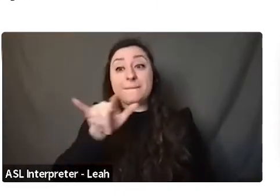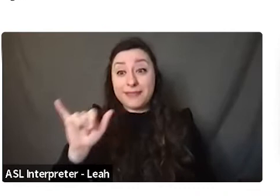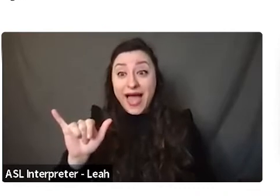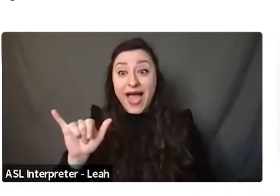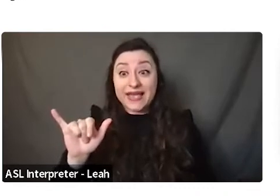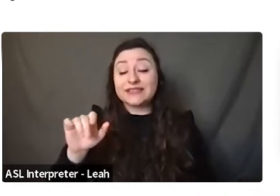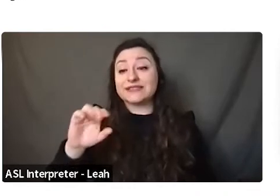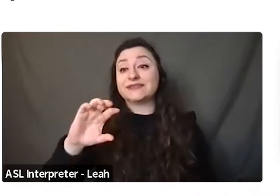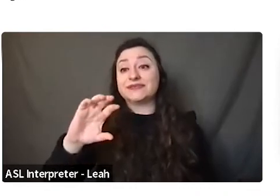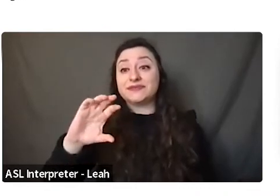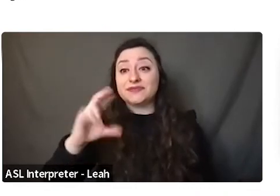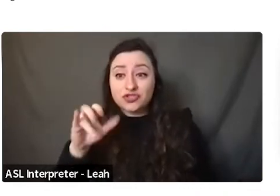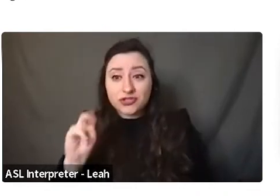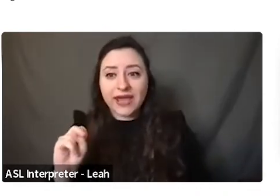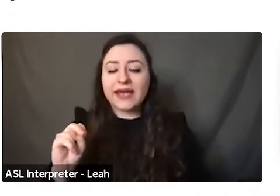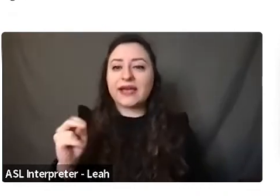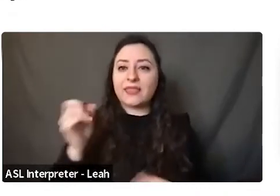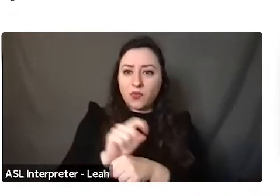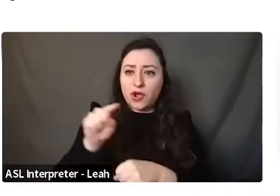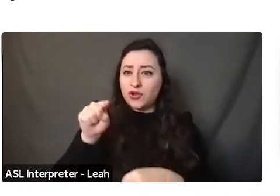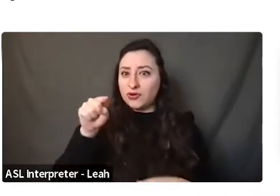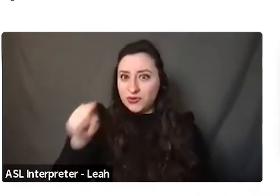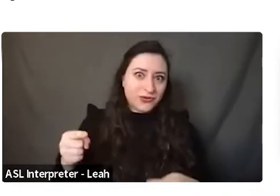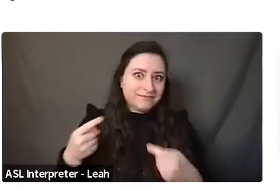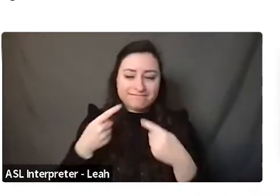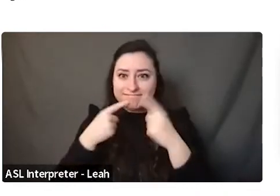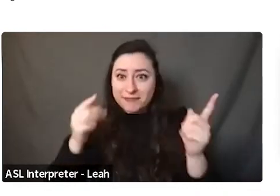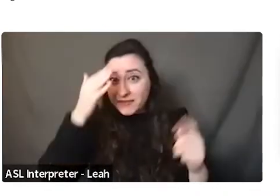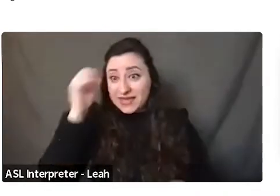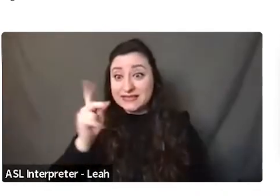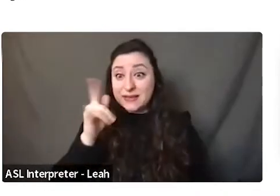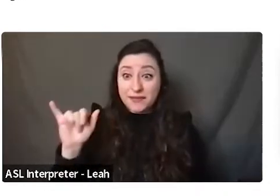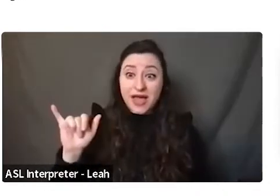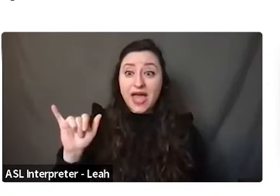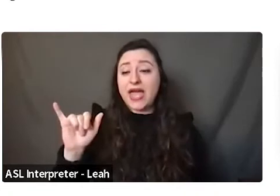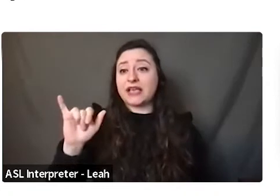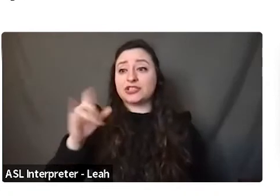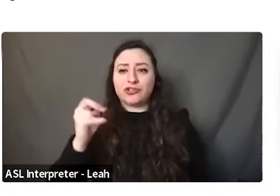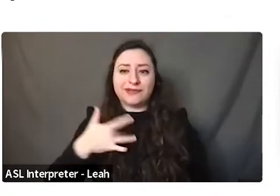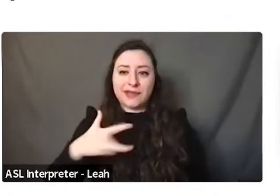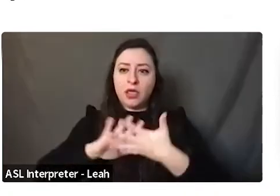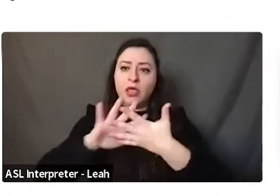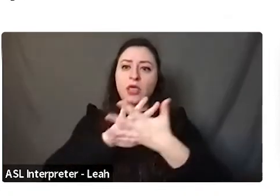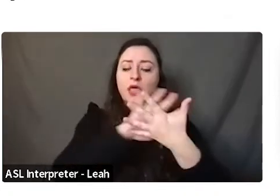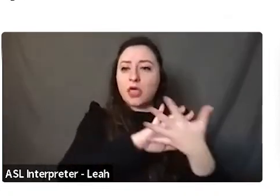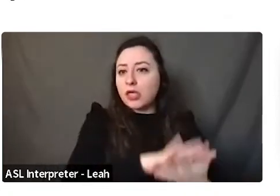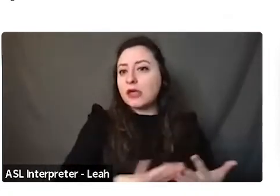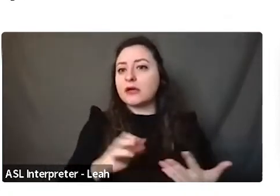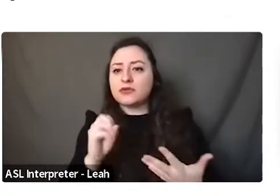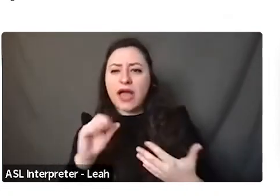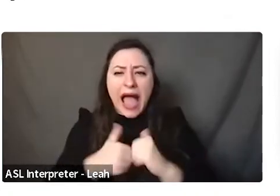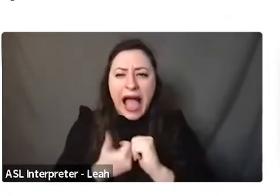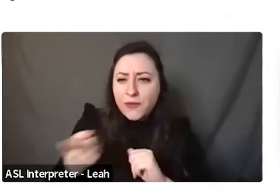that you all did was against all odds because supply chains are so opaque. Can you just talk to us a little bit about that and how